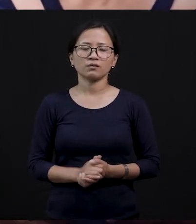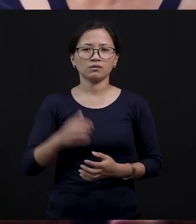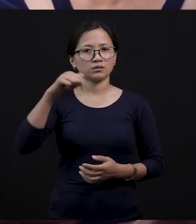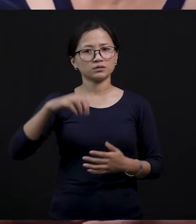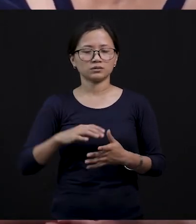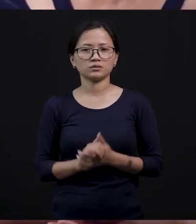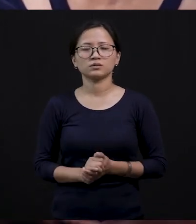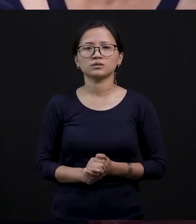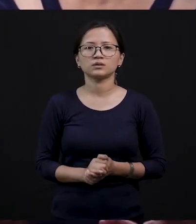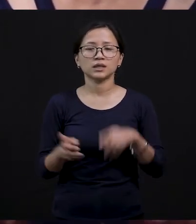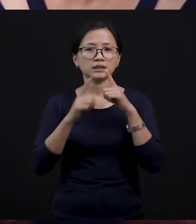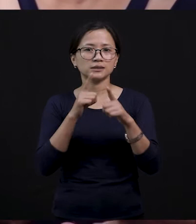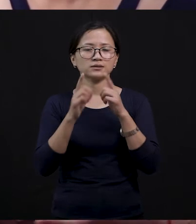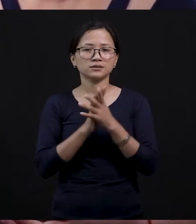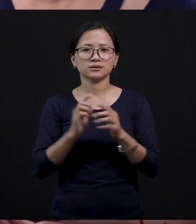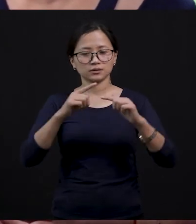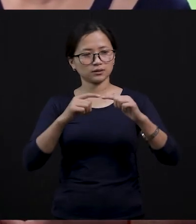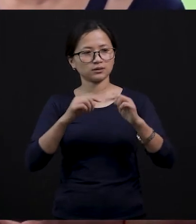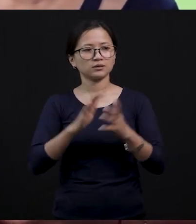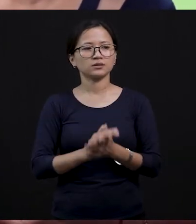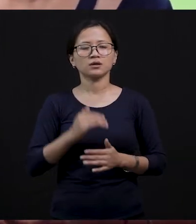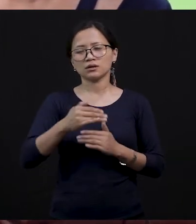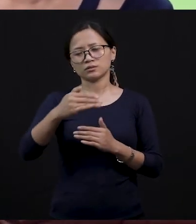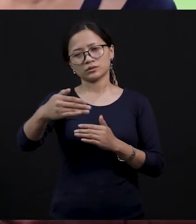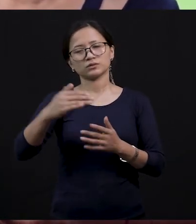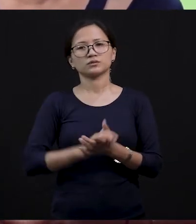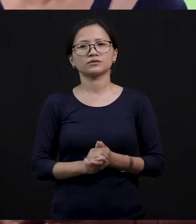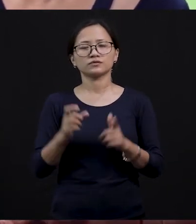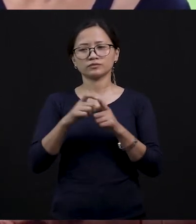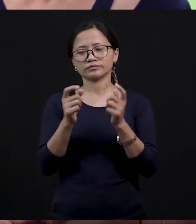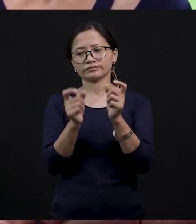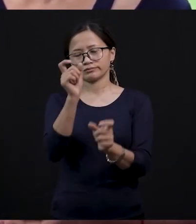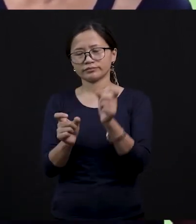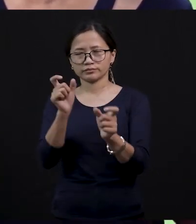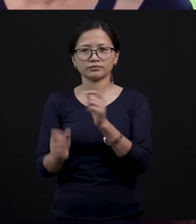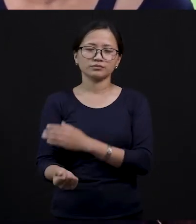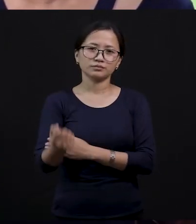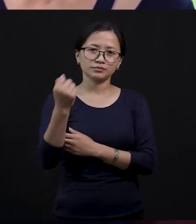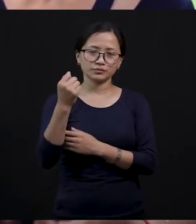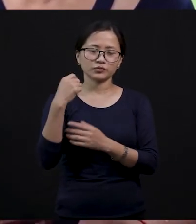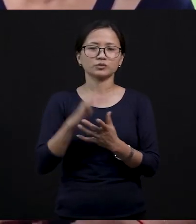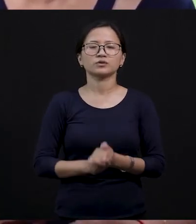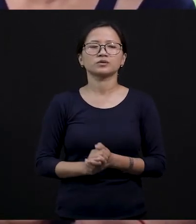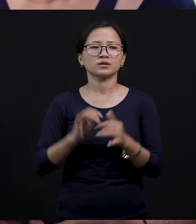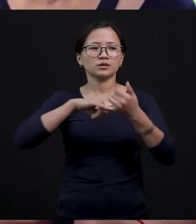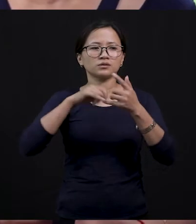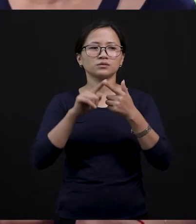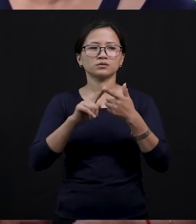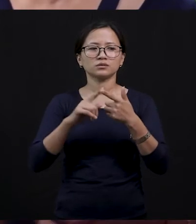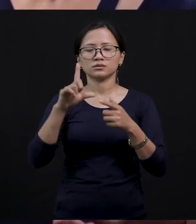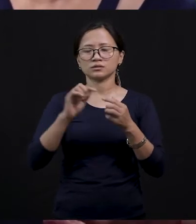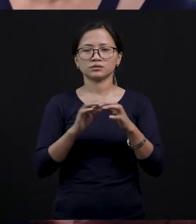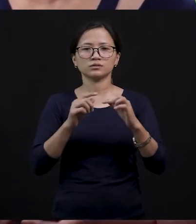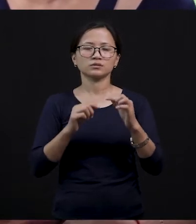Now, we discussed that elections are a process of democratic system. If you do not have